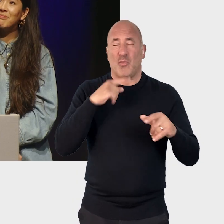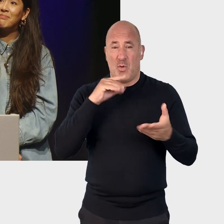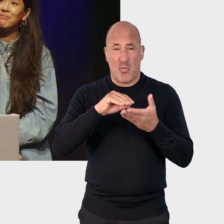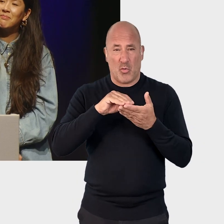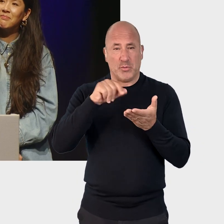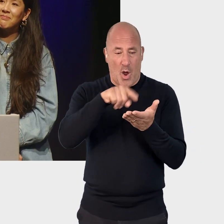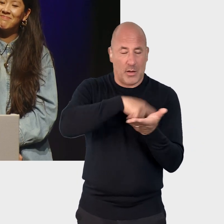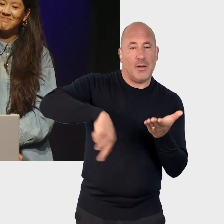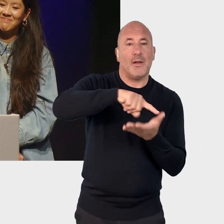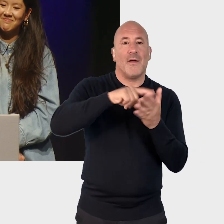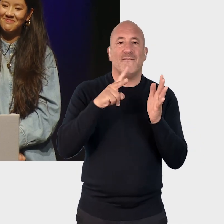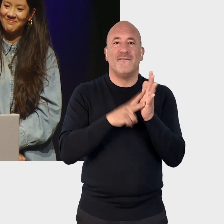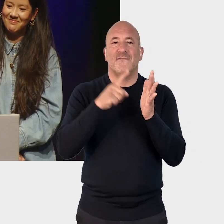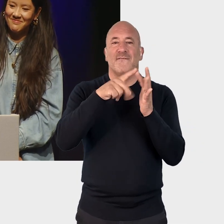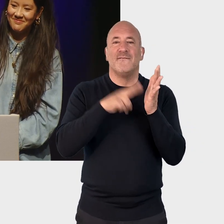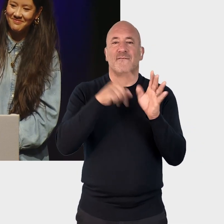including myself 25 years ago.